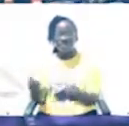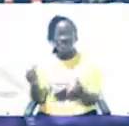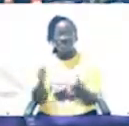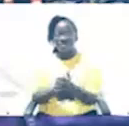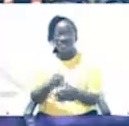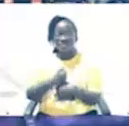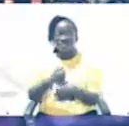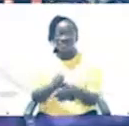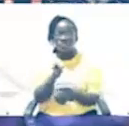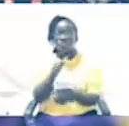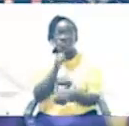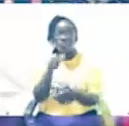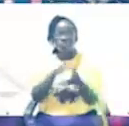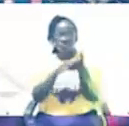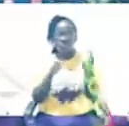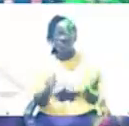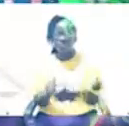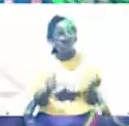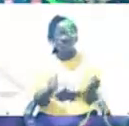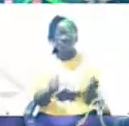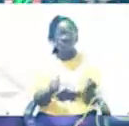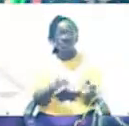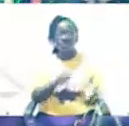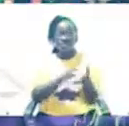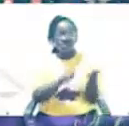doubt. Take away every unbelief.